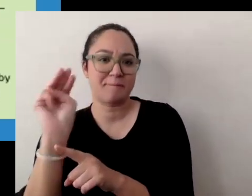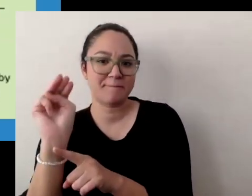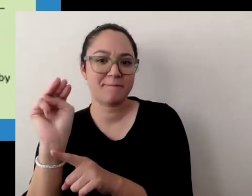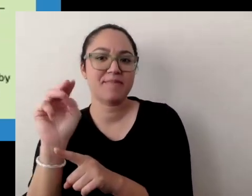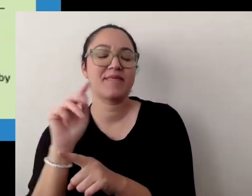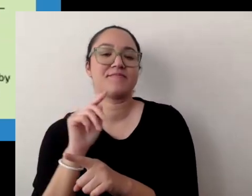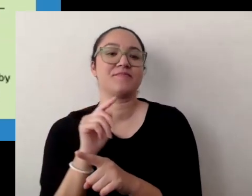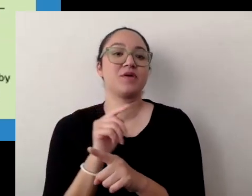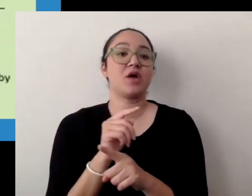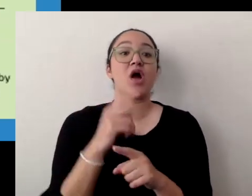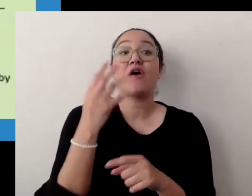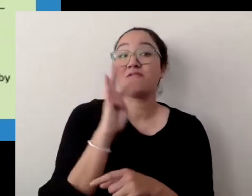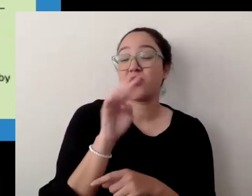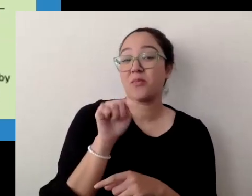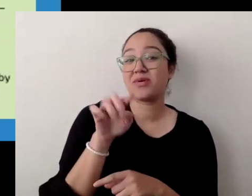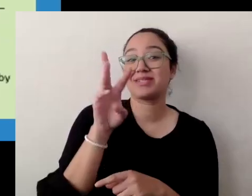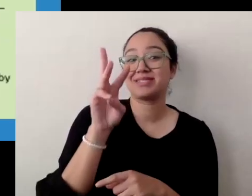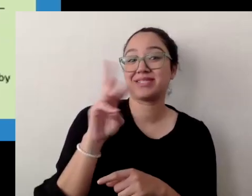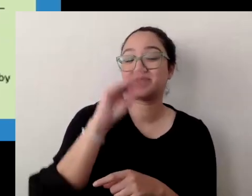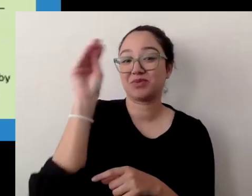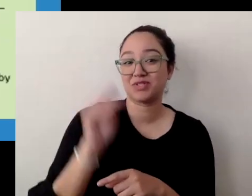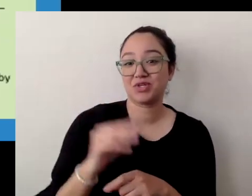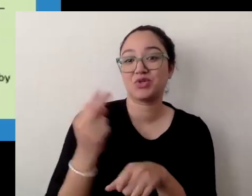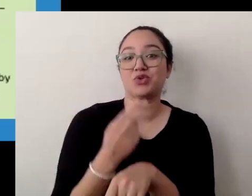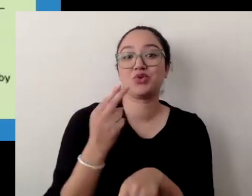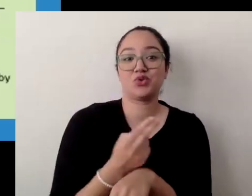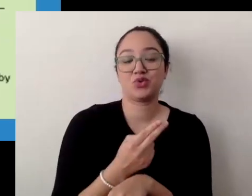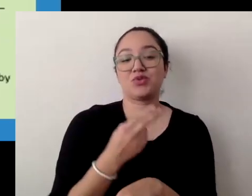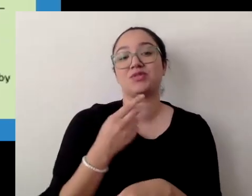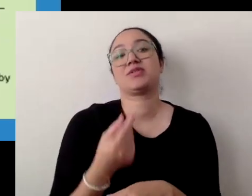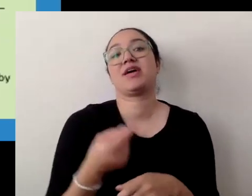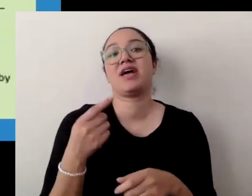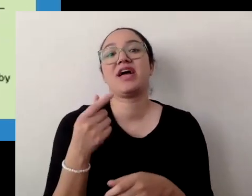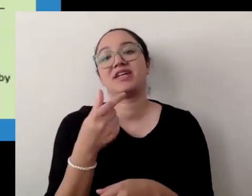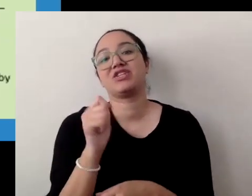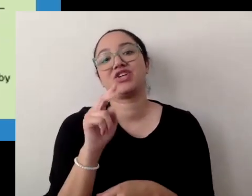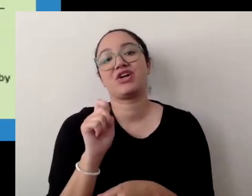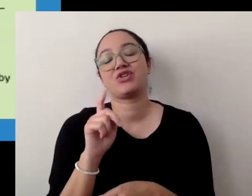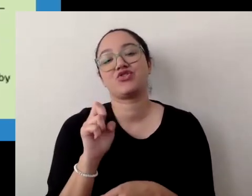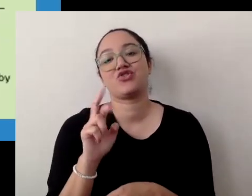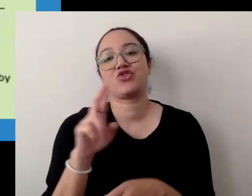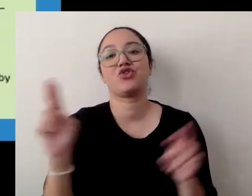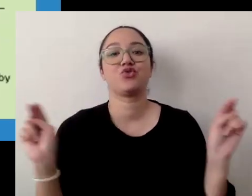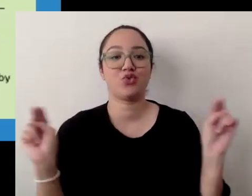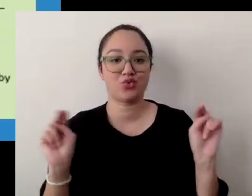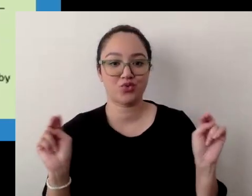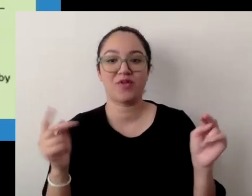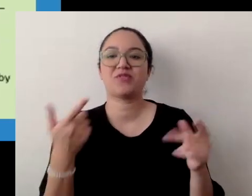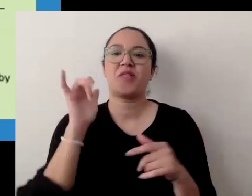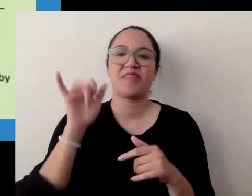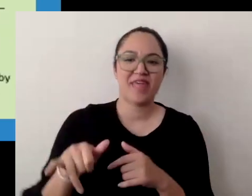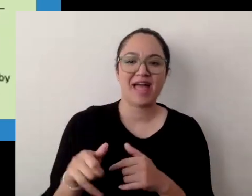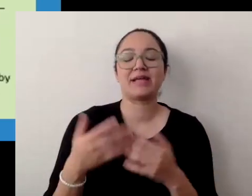only 4.6% use a gender neutral term in Spanish when interpreting. And these are the terms that have been coined